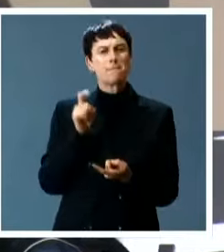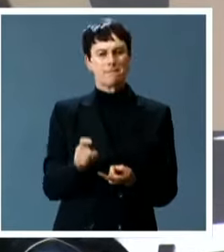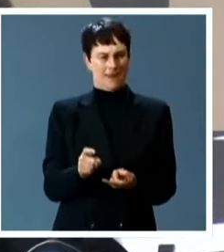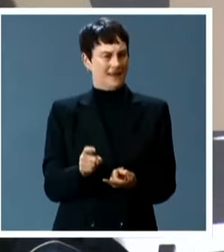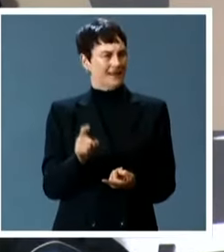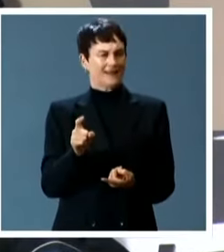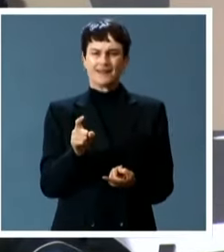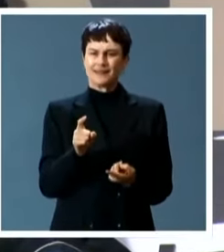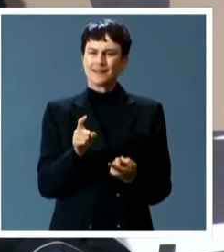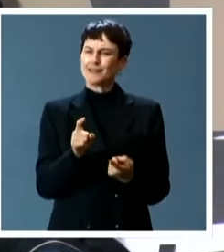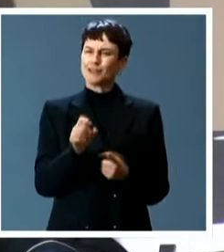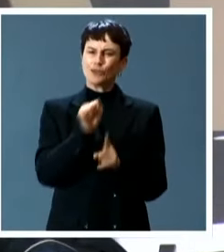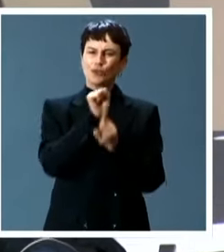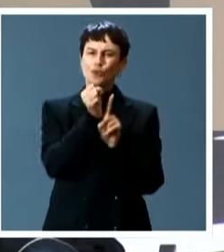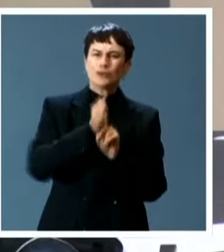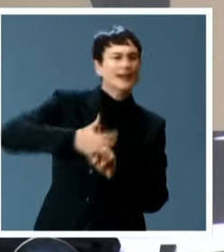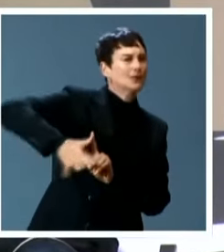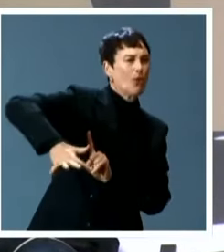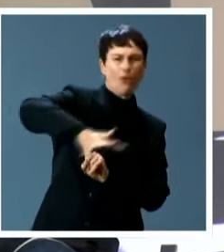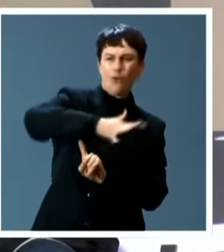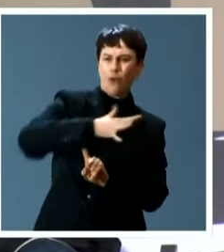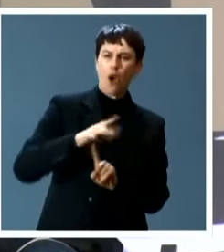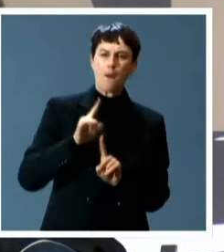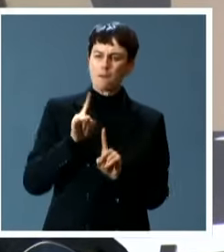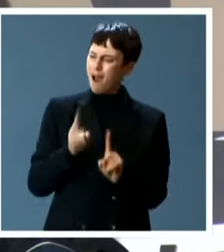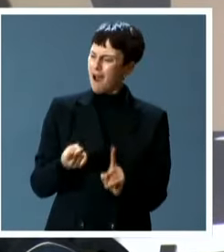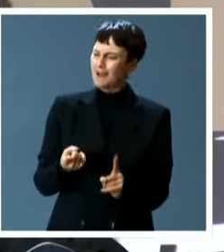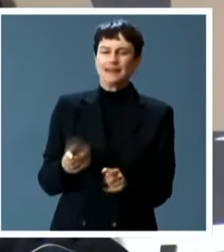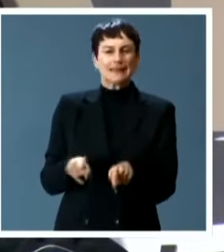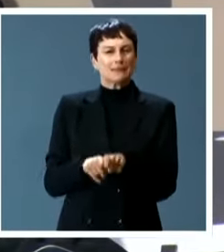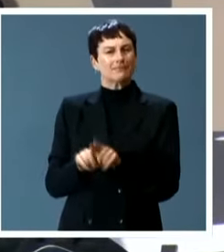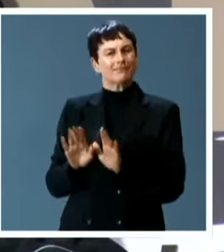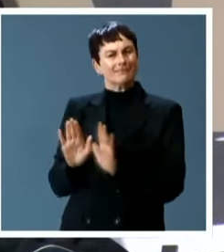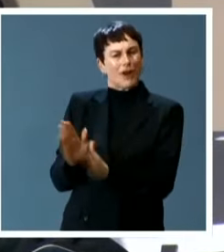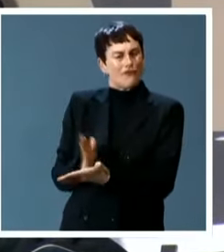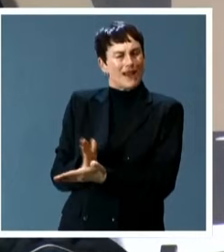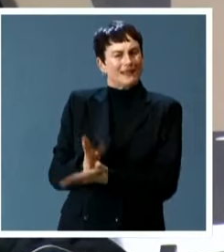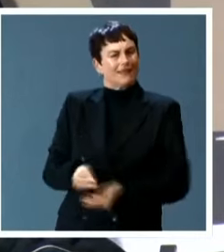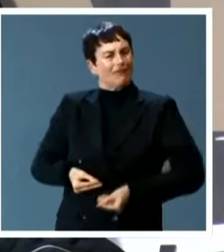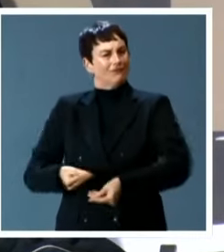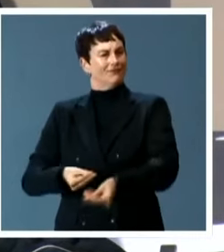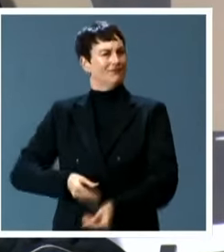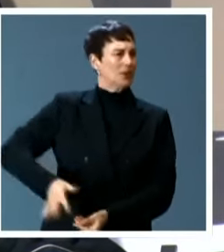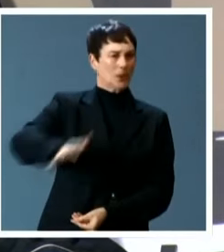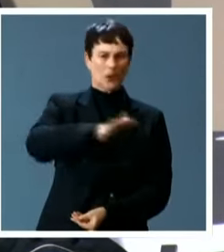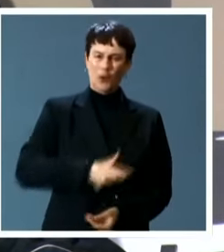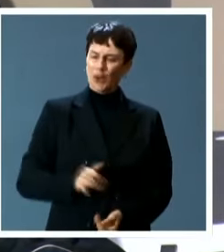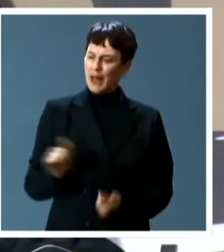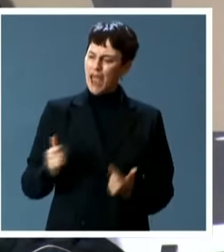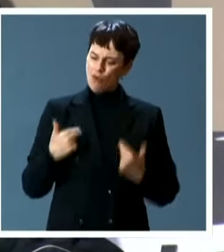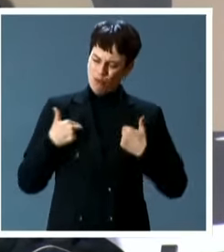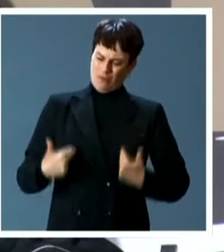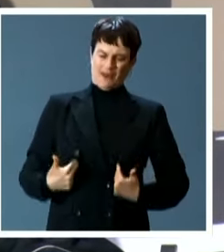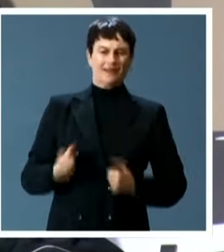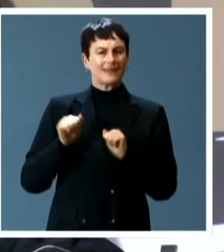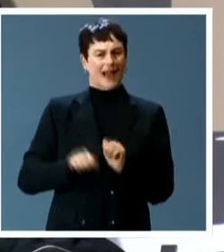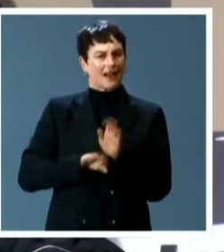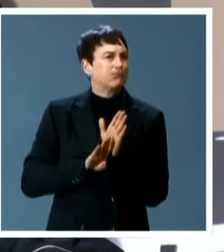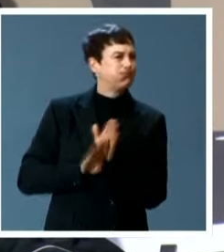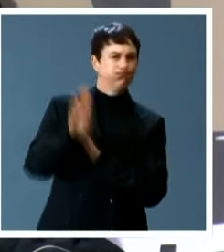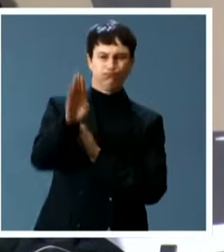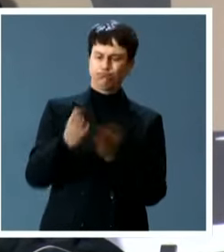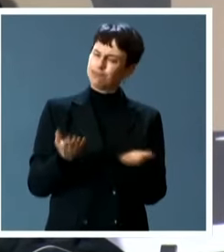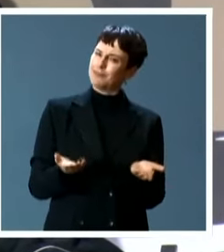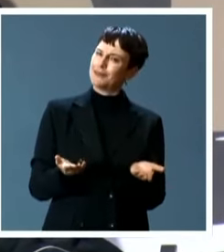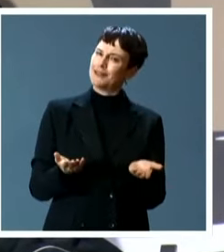only receives what is her right, but also thrives as a human being and fulfills